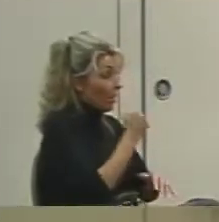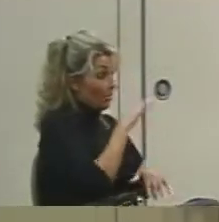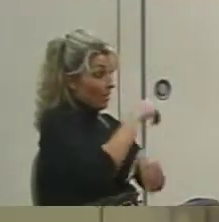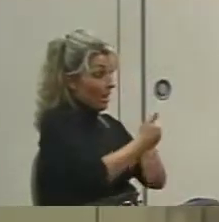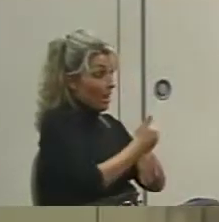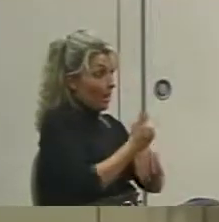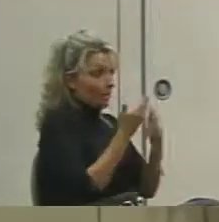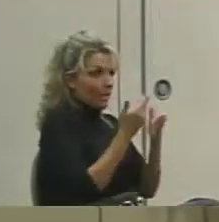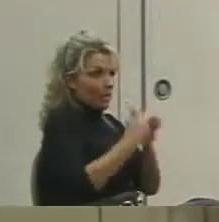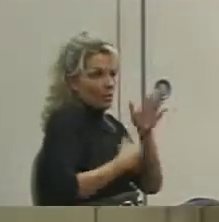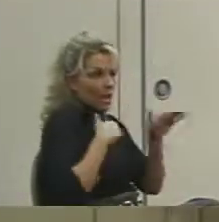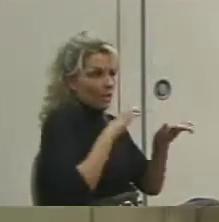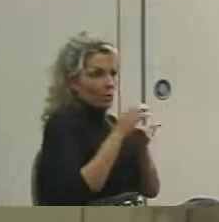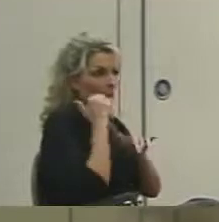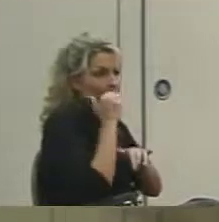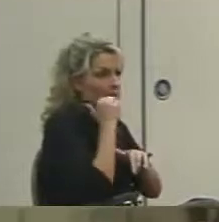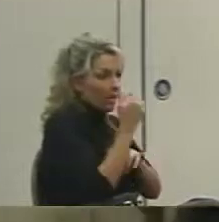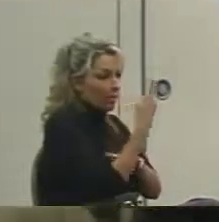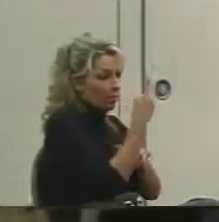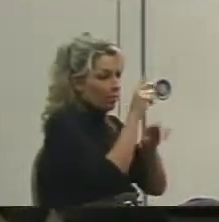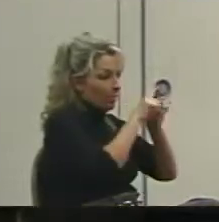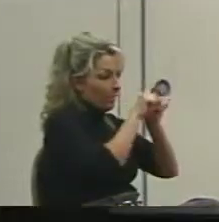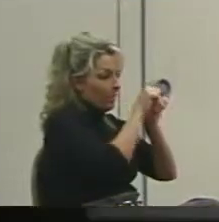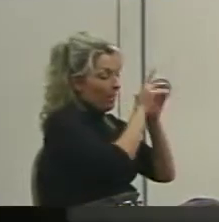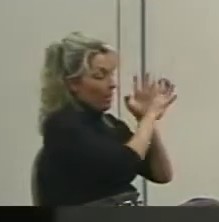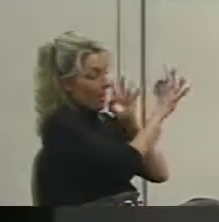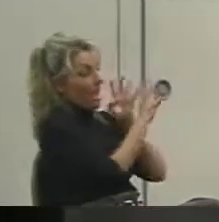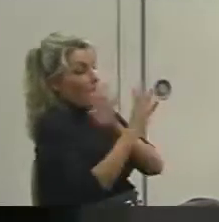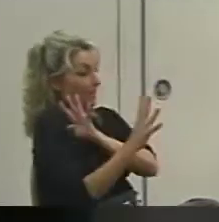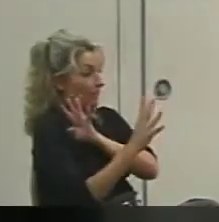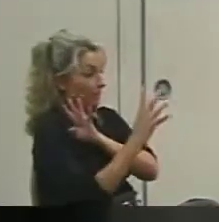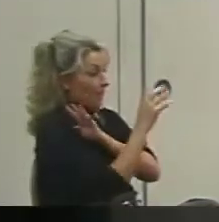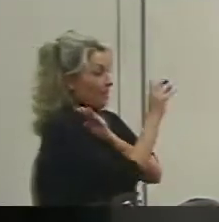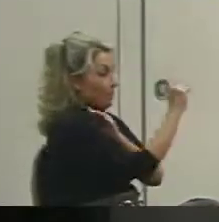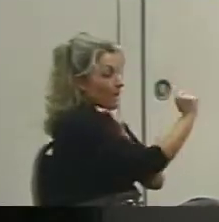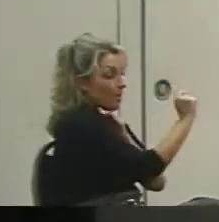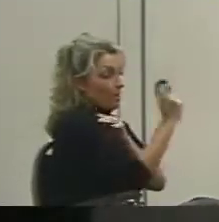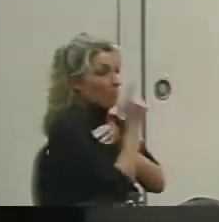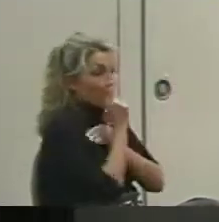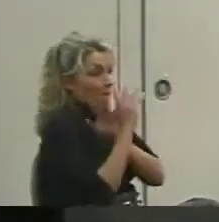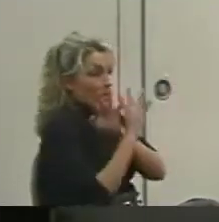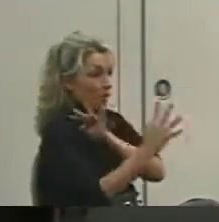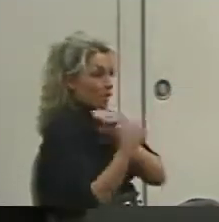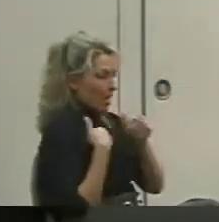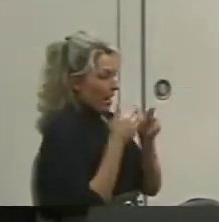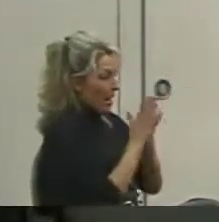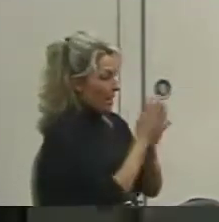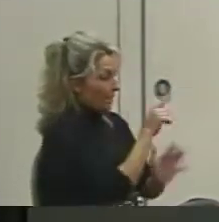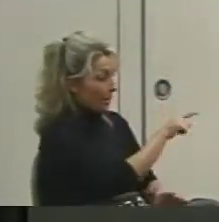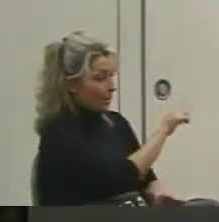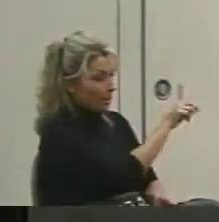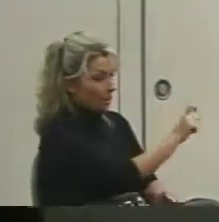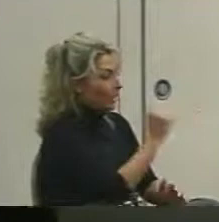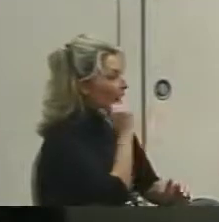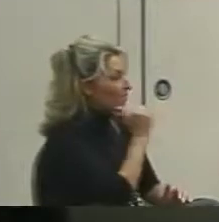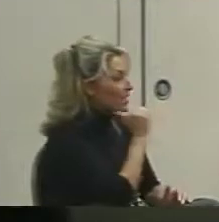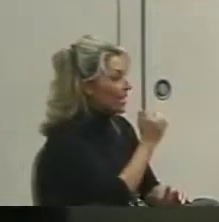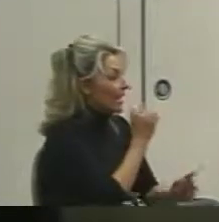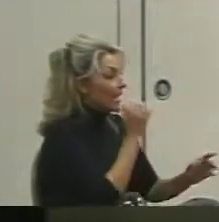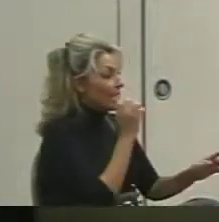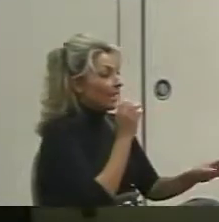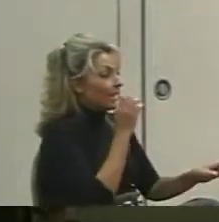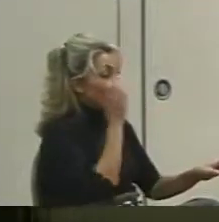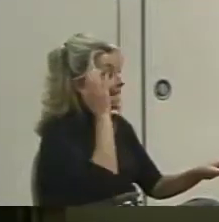I do every day. There's 2 different lines, one to the bathroom, one to the lunch line, and I ask him a question every day. He will